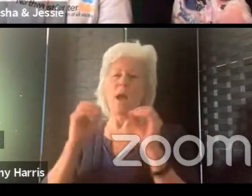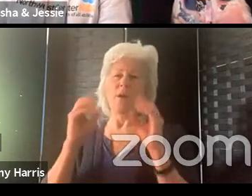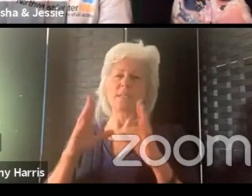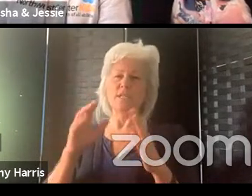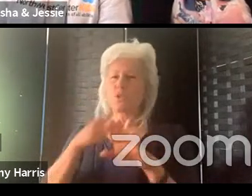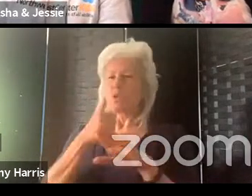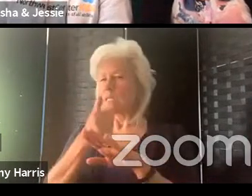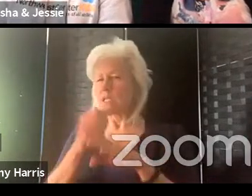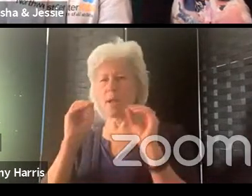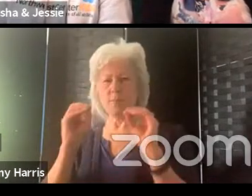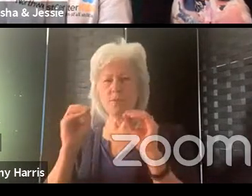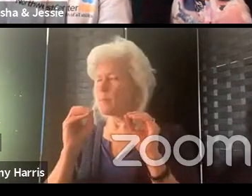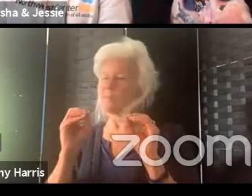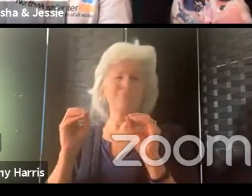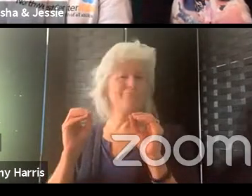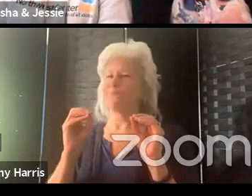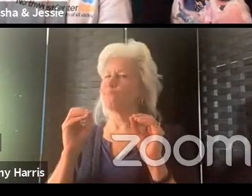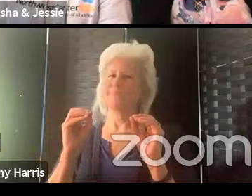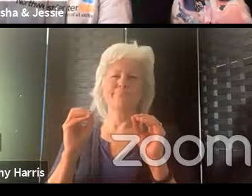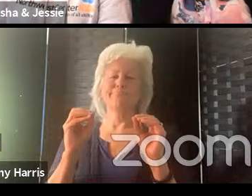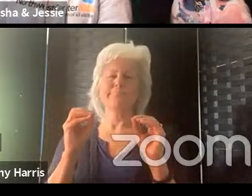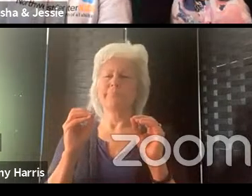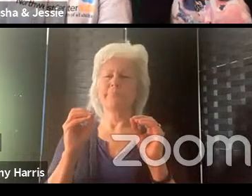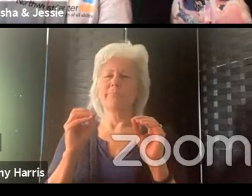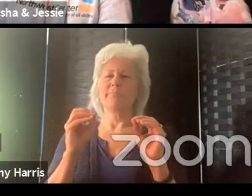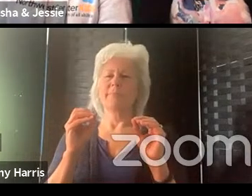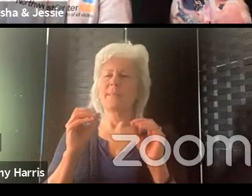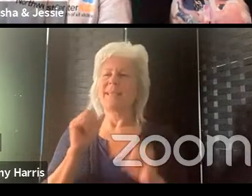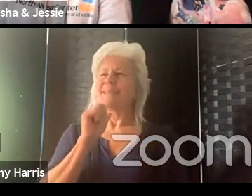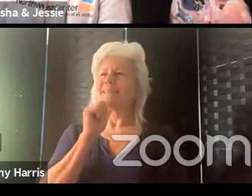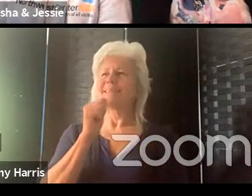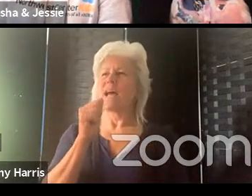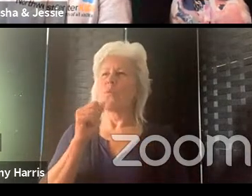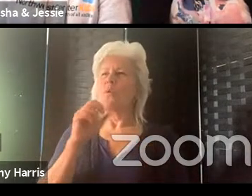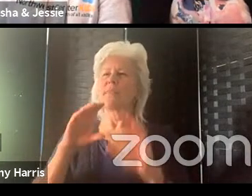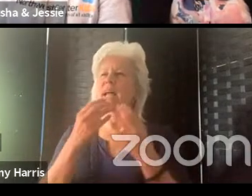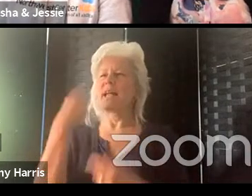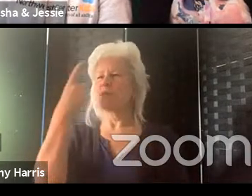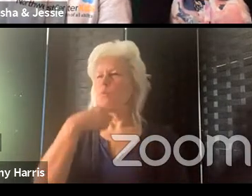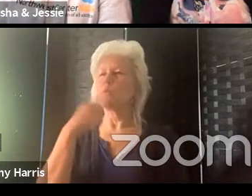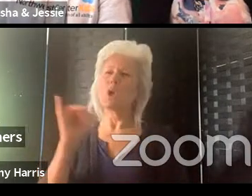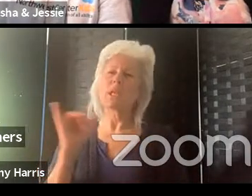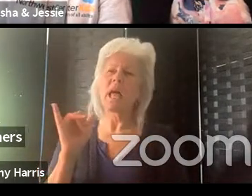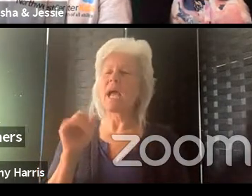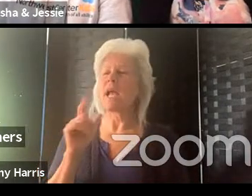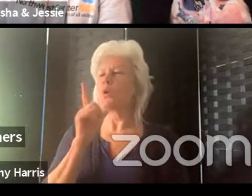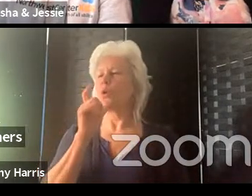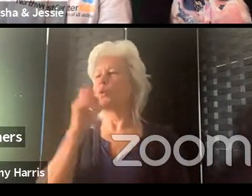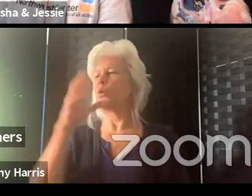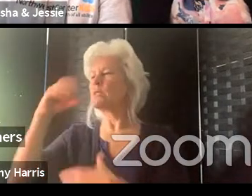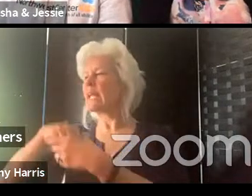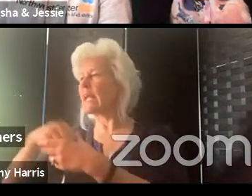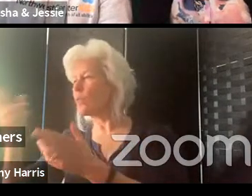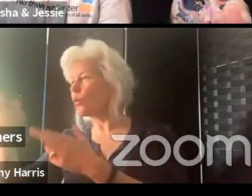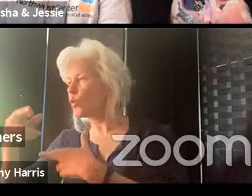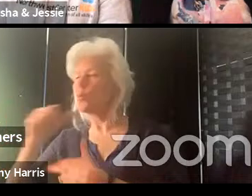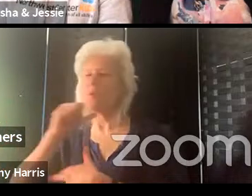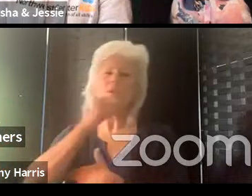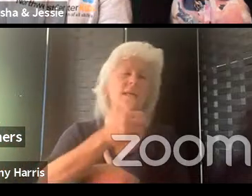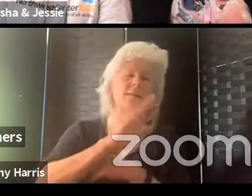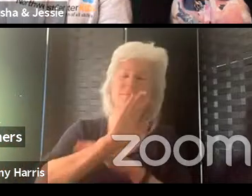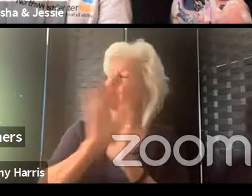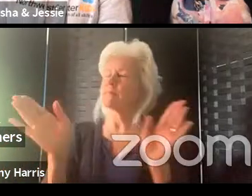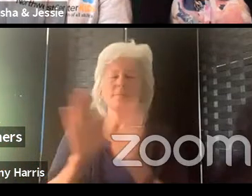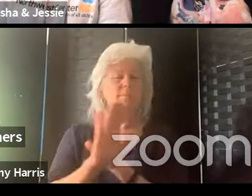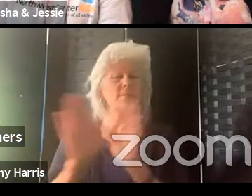instruction. It's rarely about what the classrooms look like or who is or isn't in the room. The